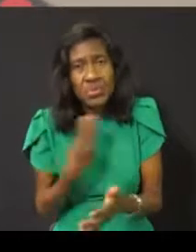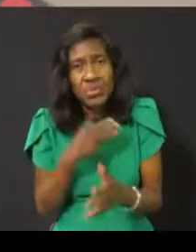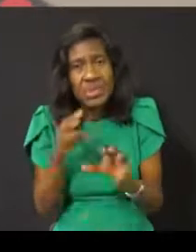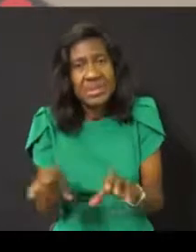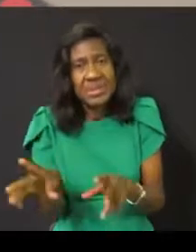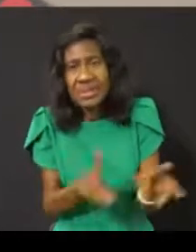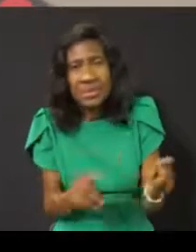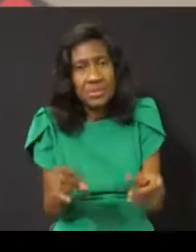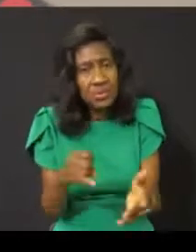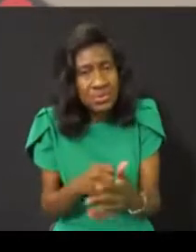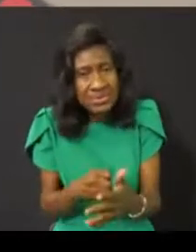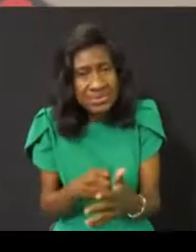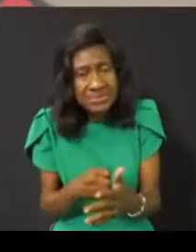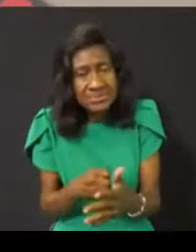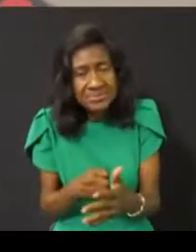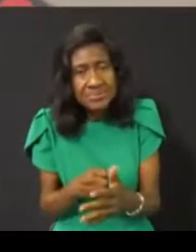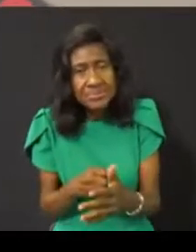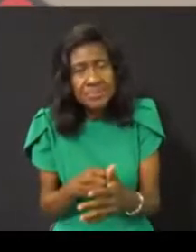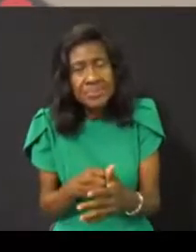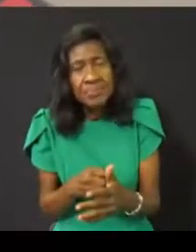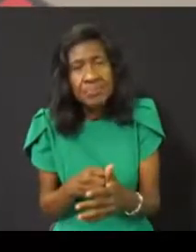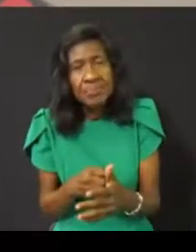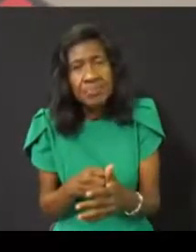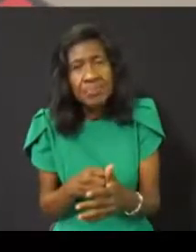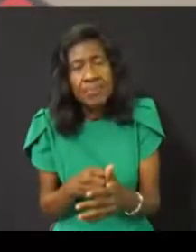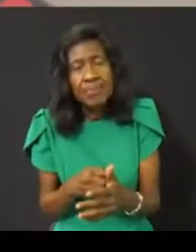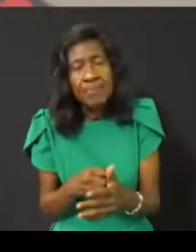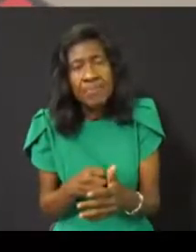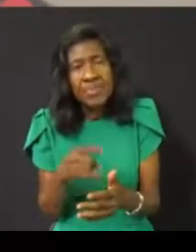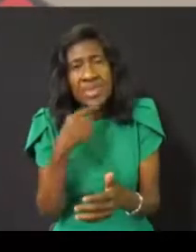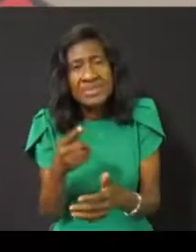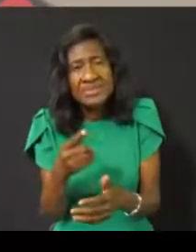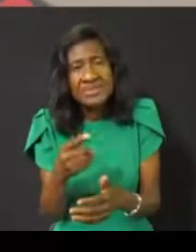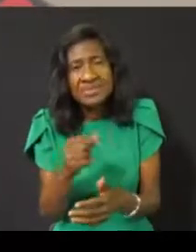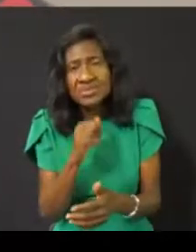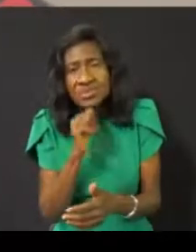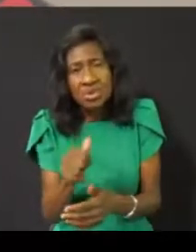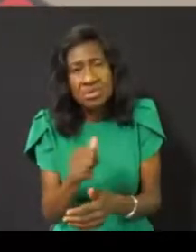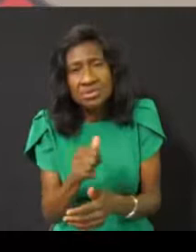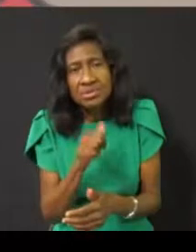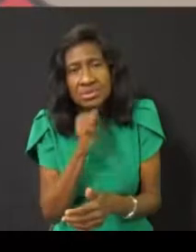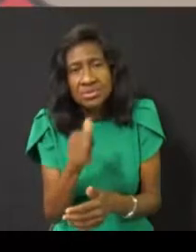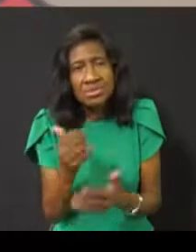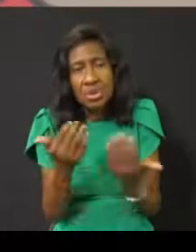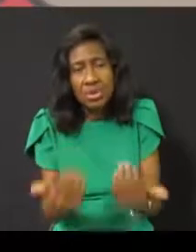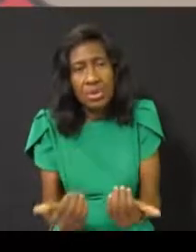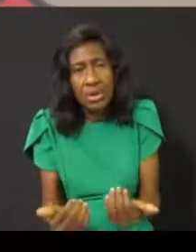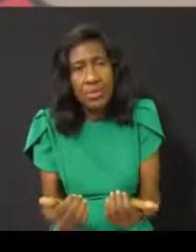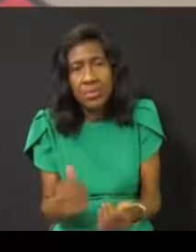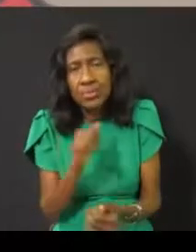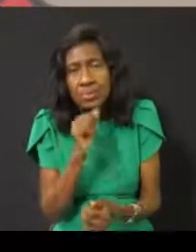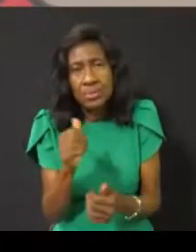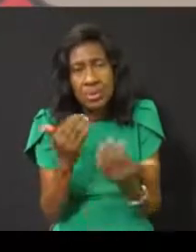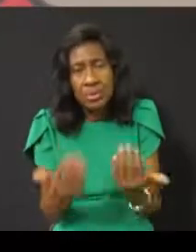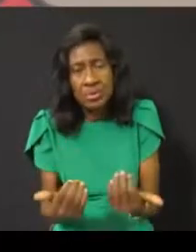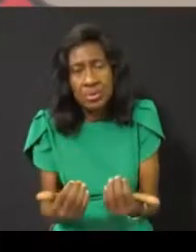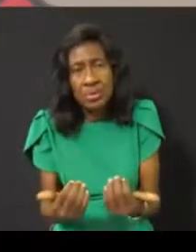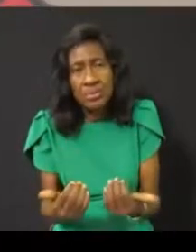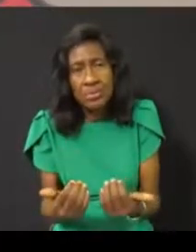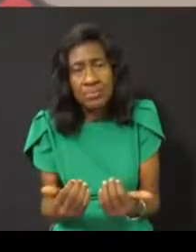And so we're keeping that under consideration, but it is not a decision that we have made at this point.